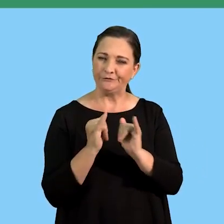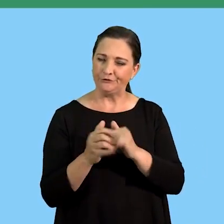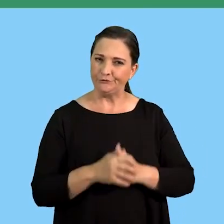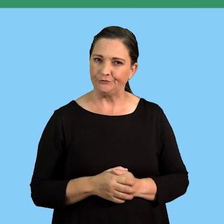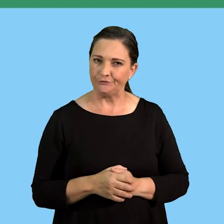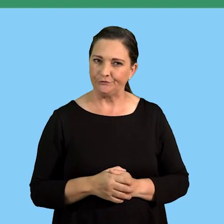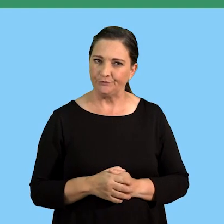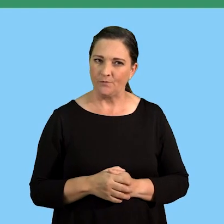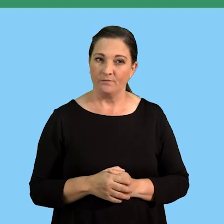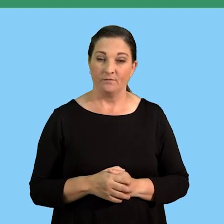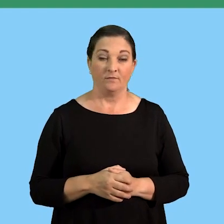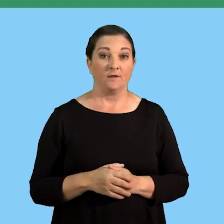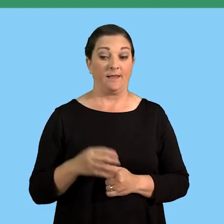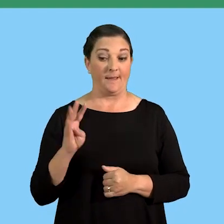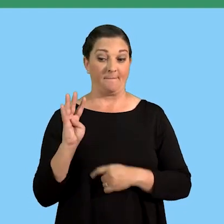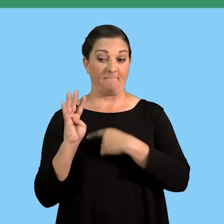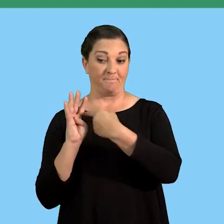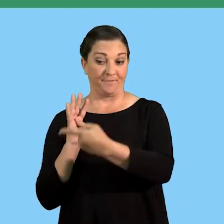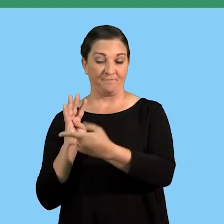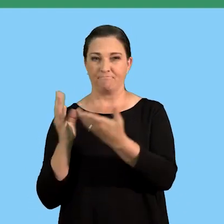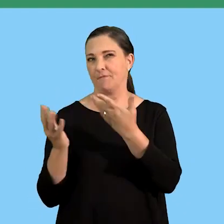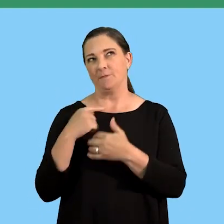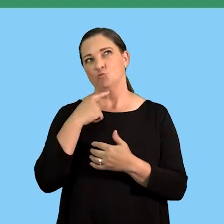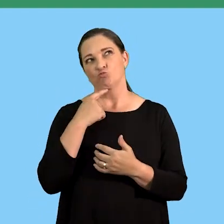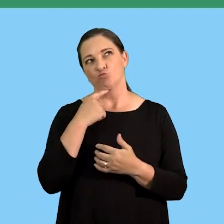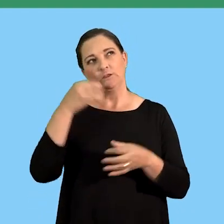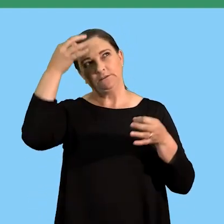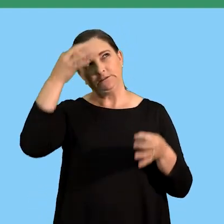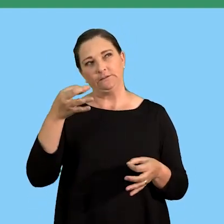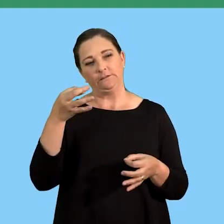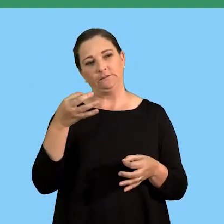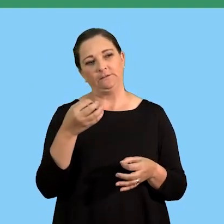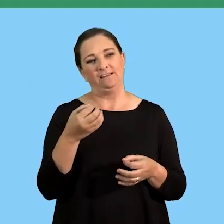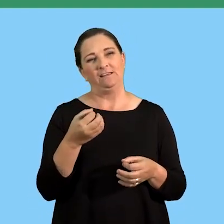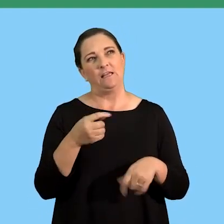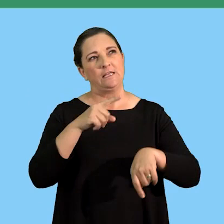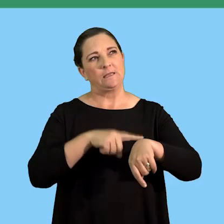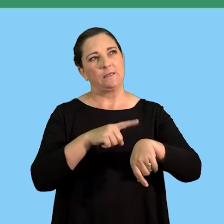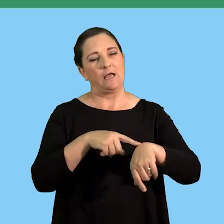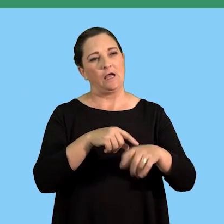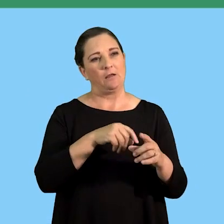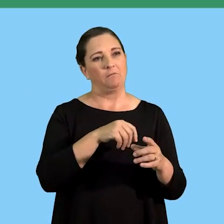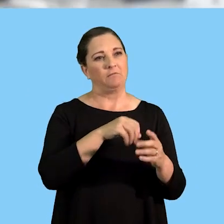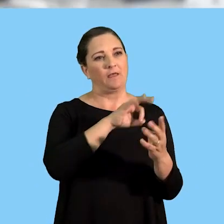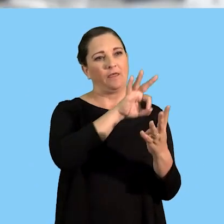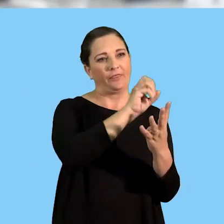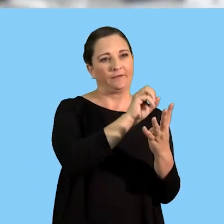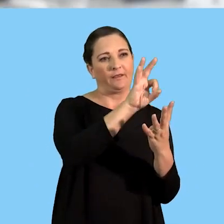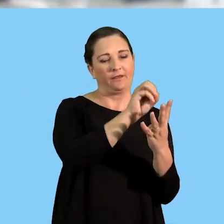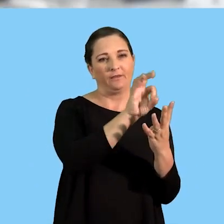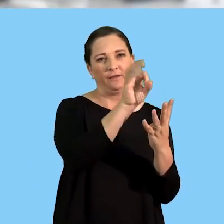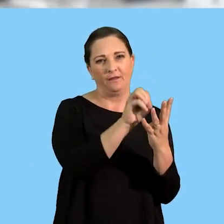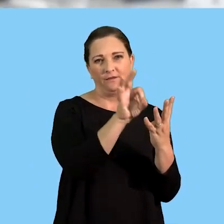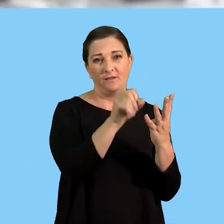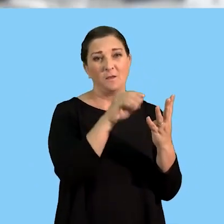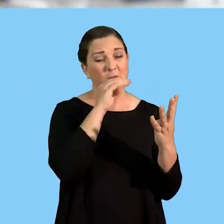their interviews. So if as an interviewing panel we decide that we are going to give each interviewee 30 minutes